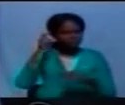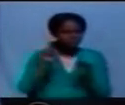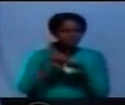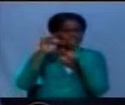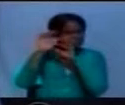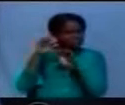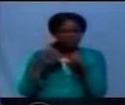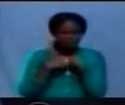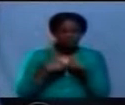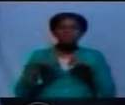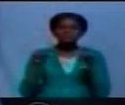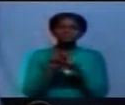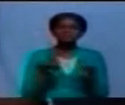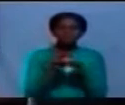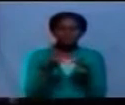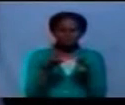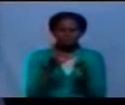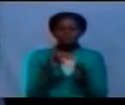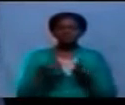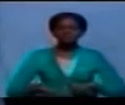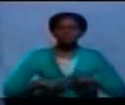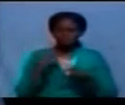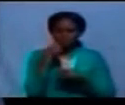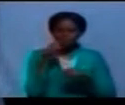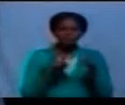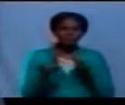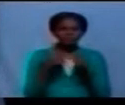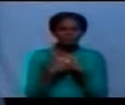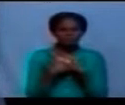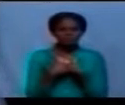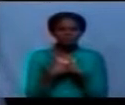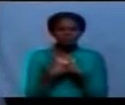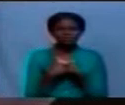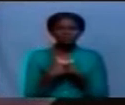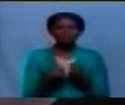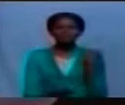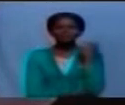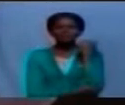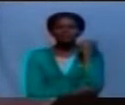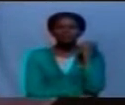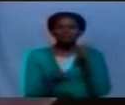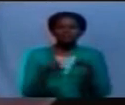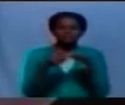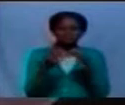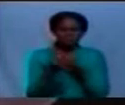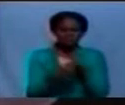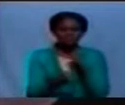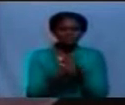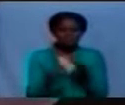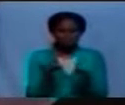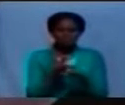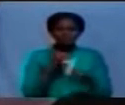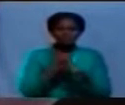to attain the same status of life of those that are demand. It's about the poor giving money to the banks, and the banks creating